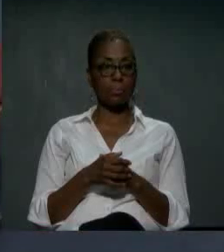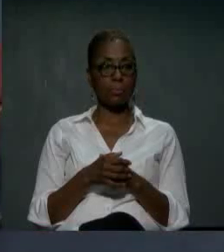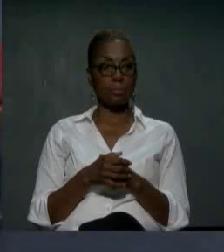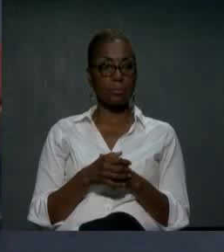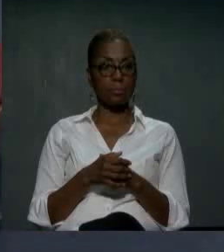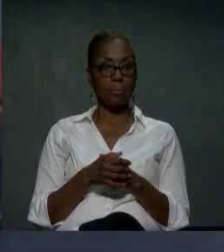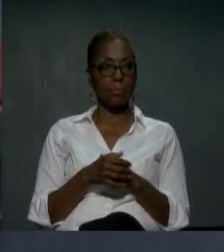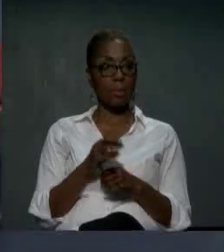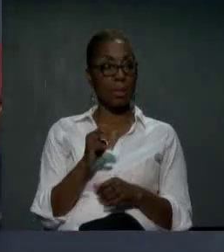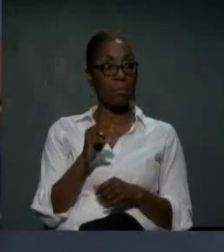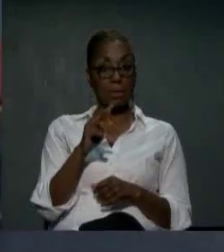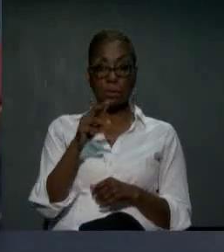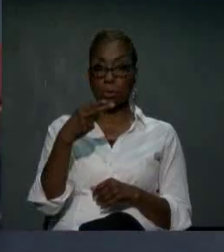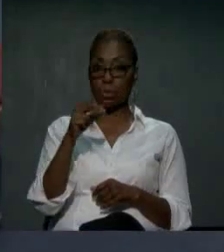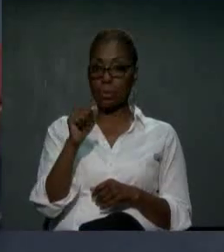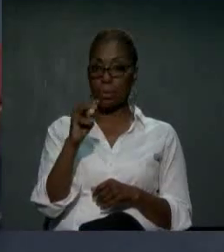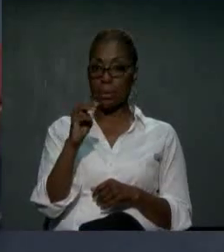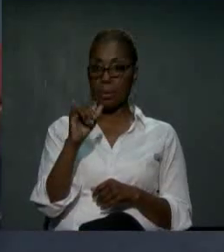Commissioner Hamilton?